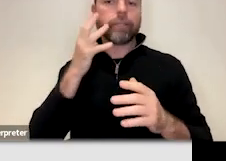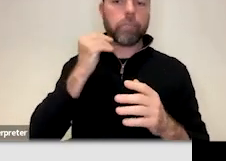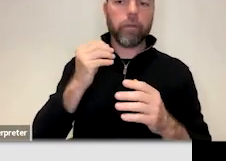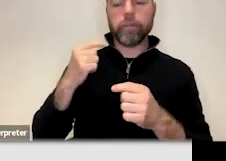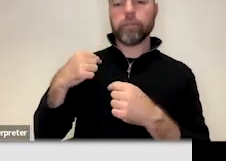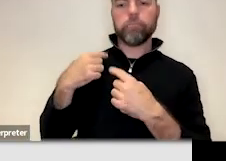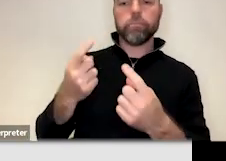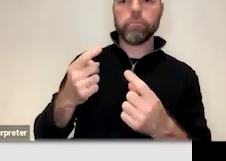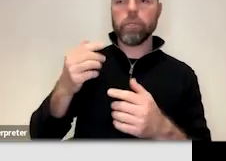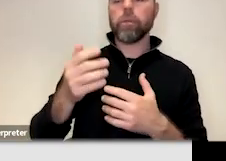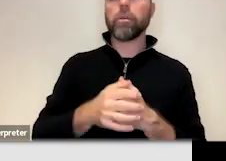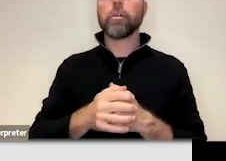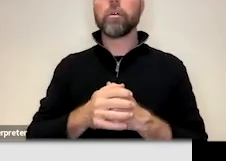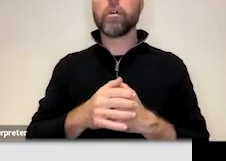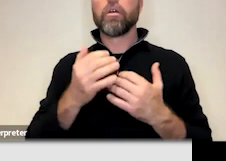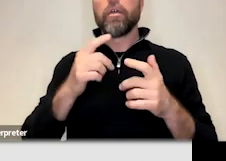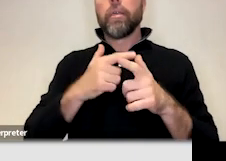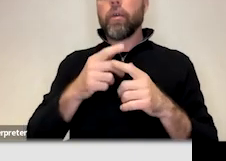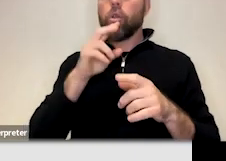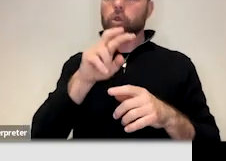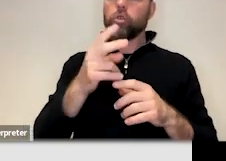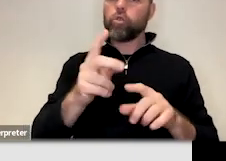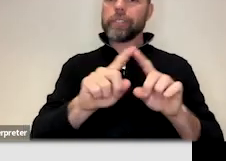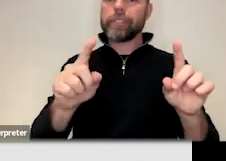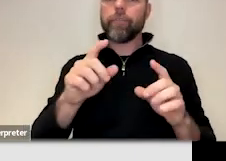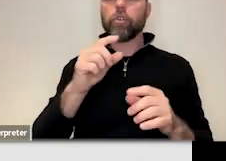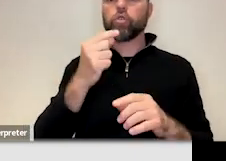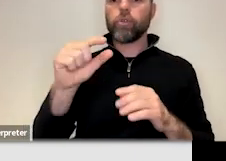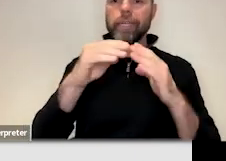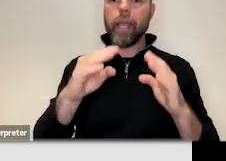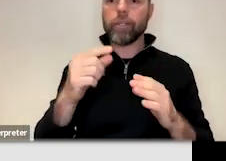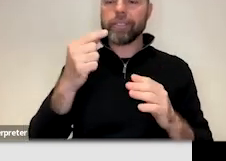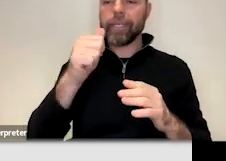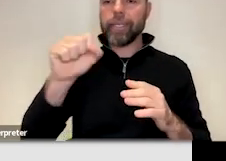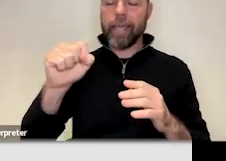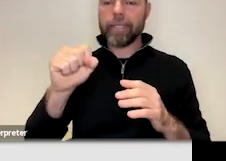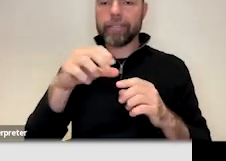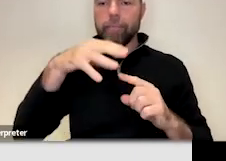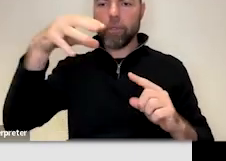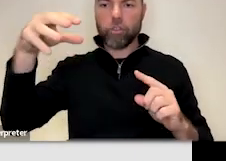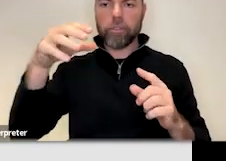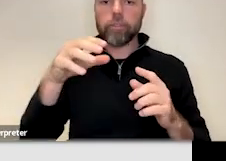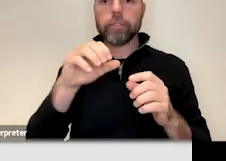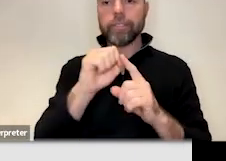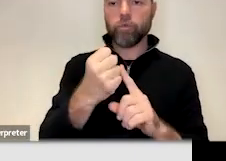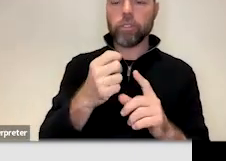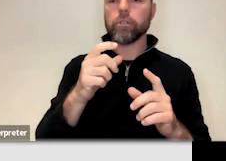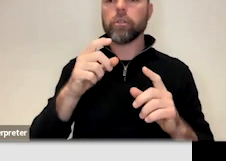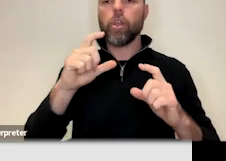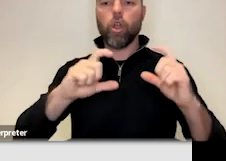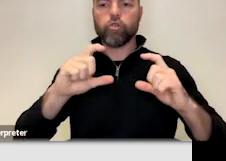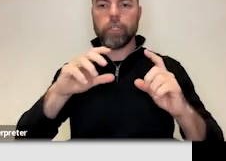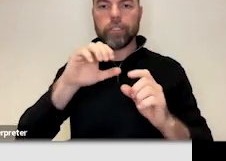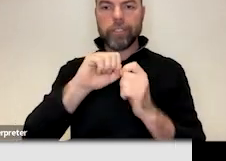historically? And we also look at 2 different future greenhouse gas emission scenarios or greenhouse gas concentration